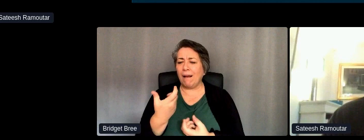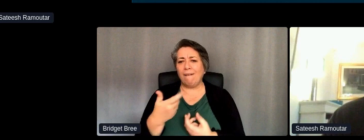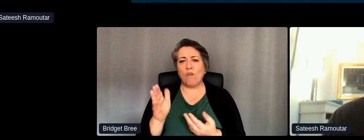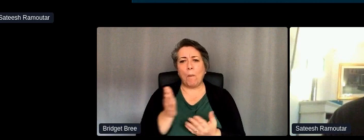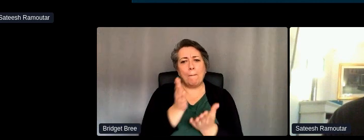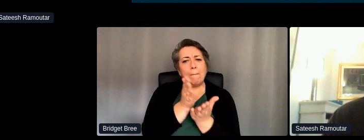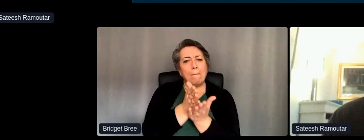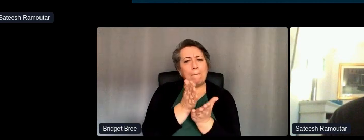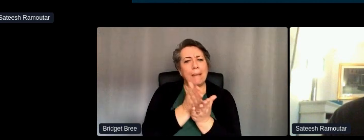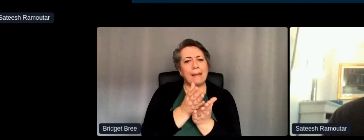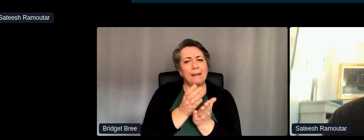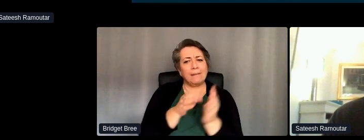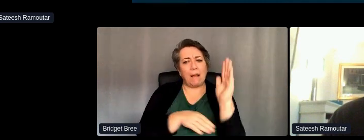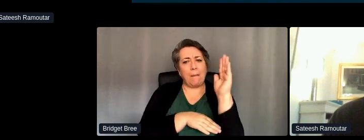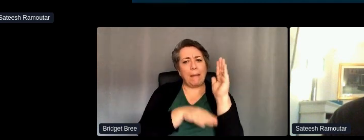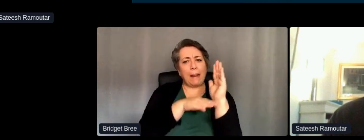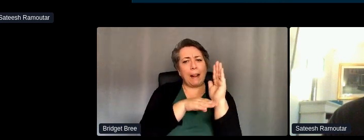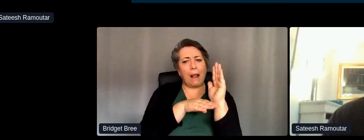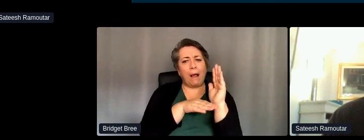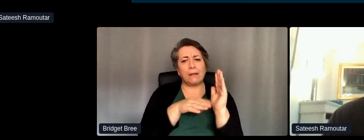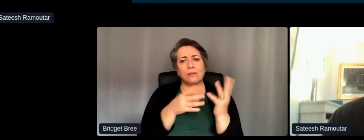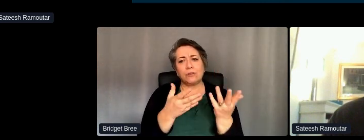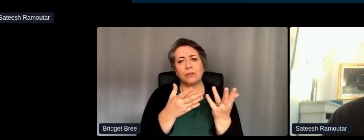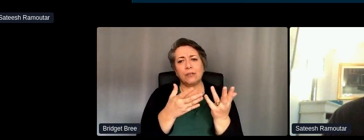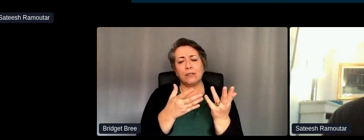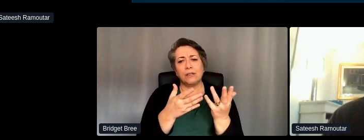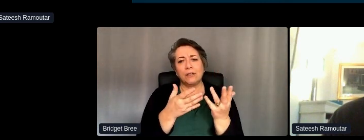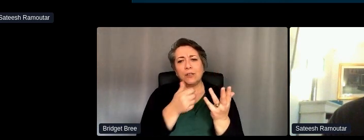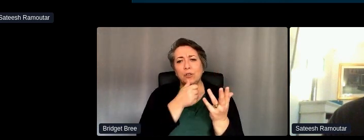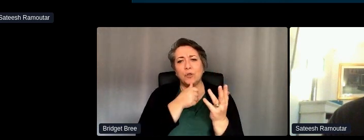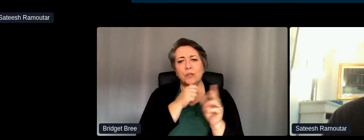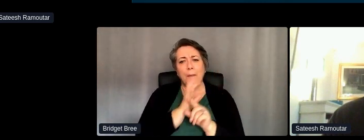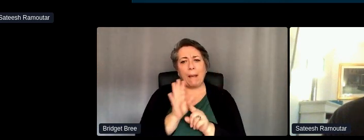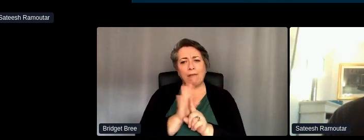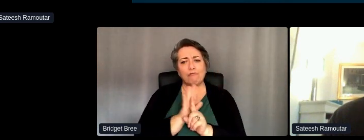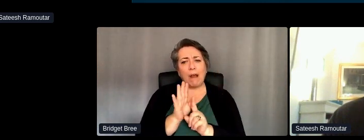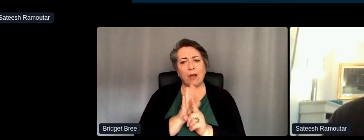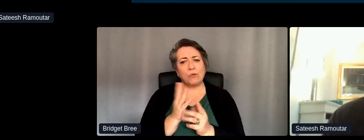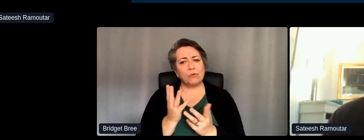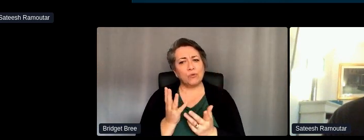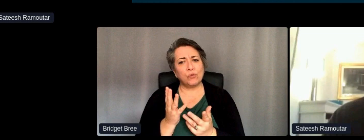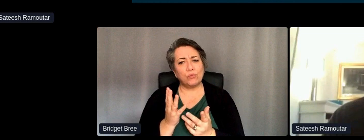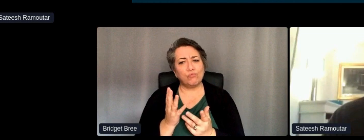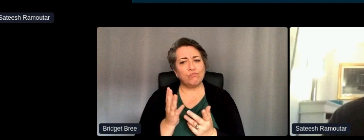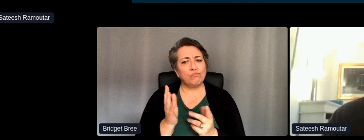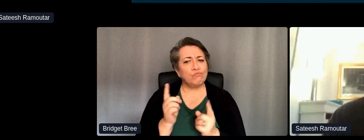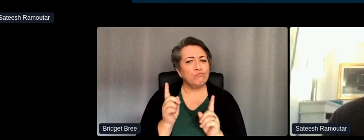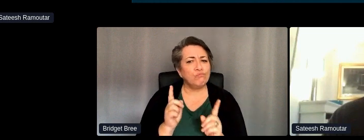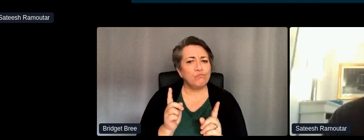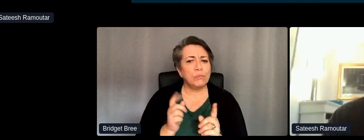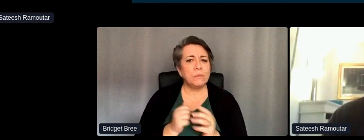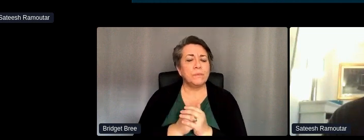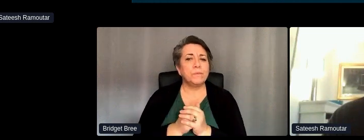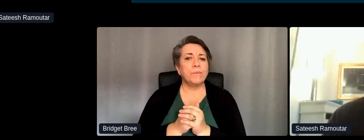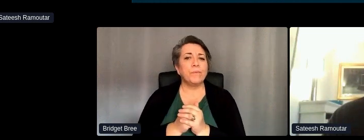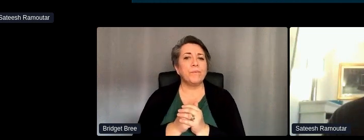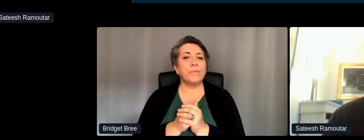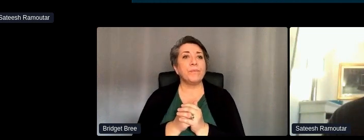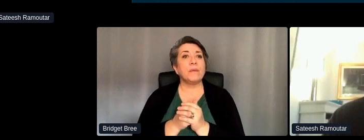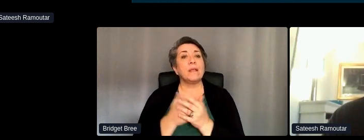a good question because actually what we're trying to do with our work is to make the device and the software